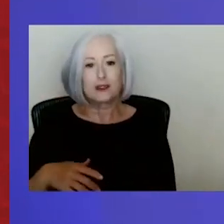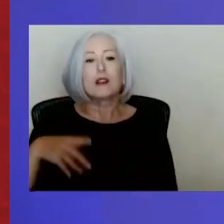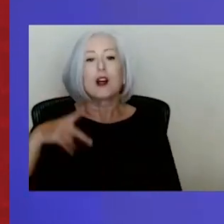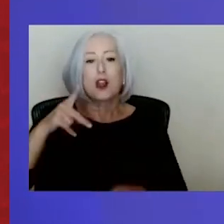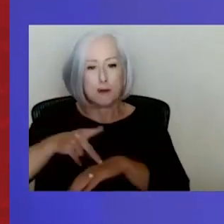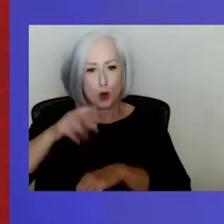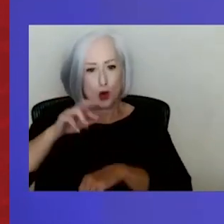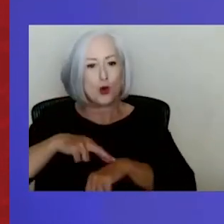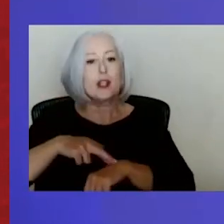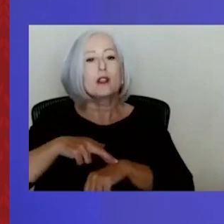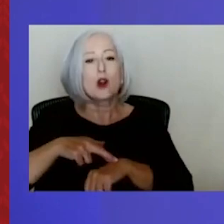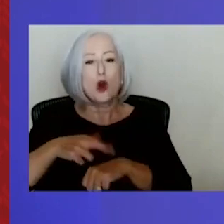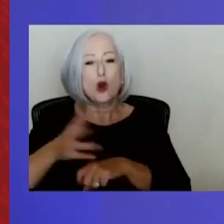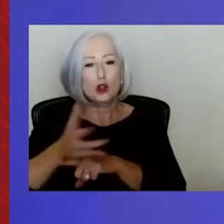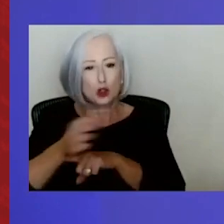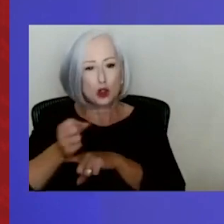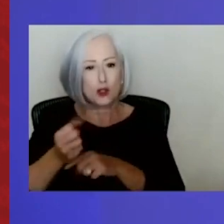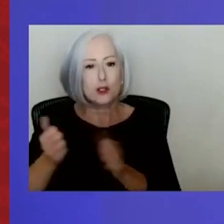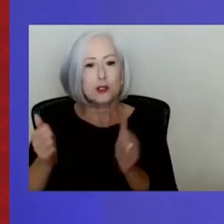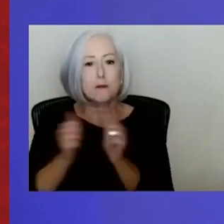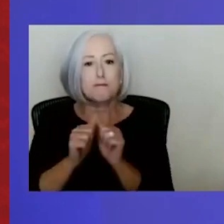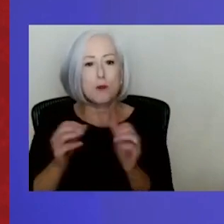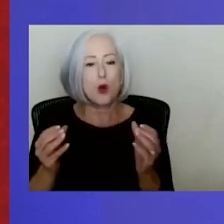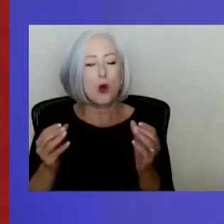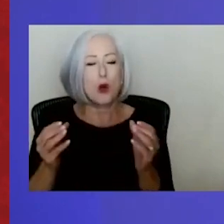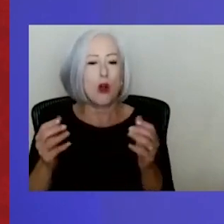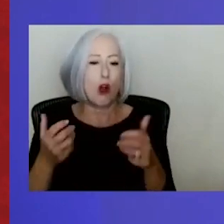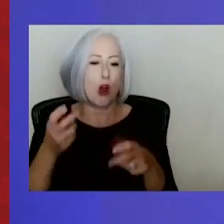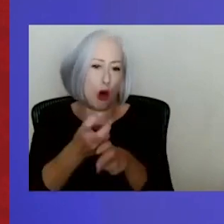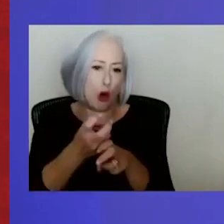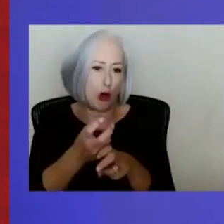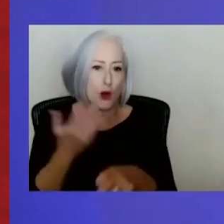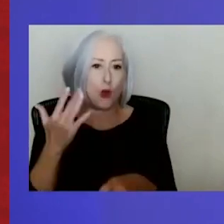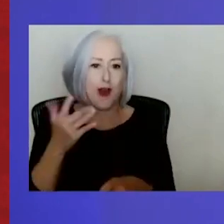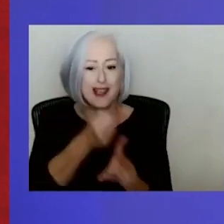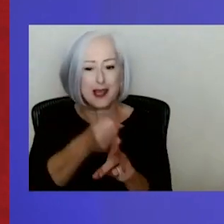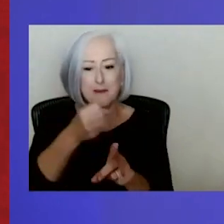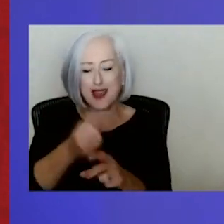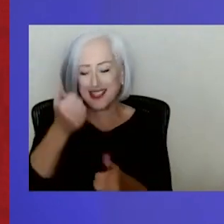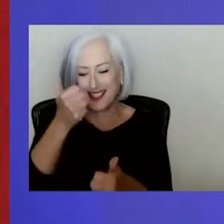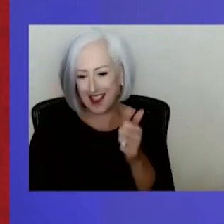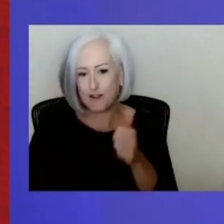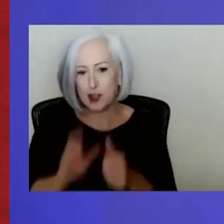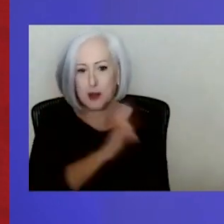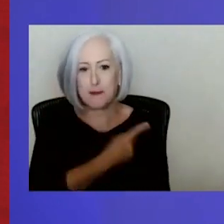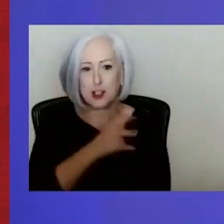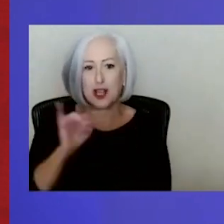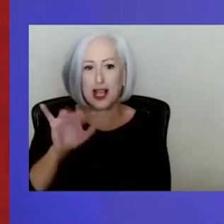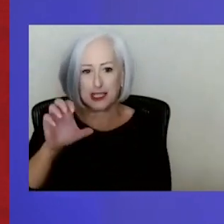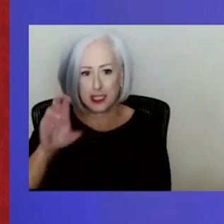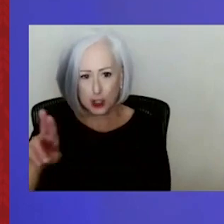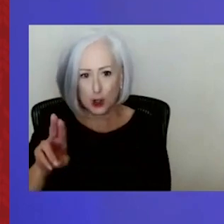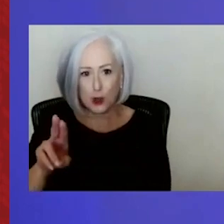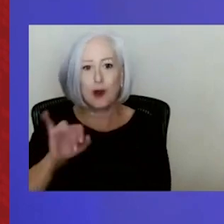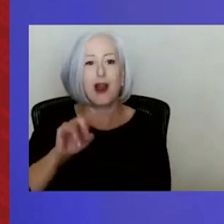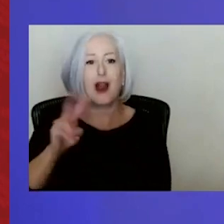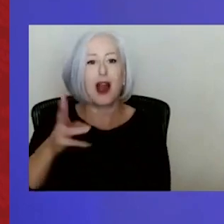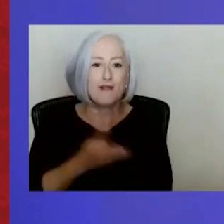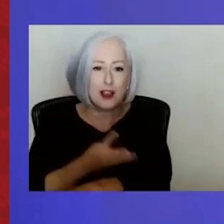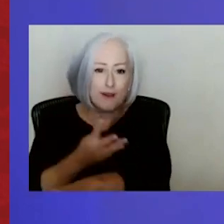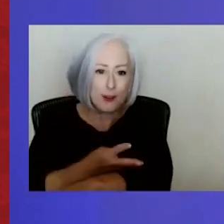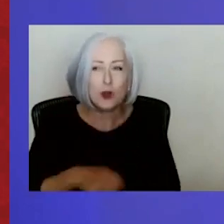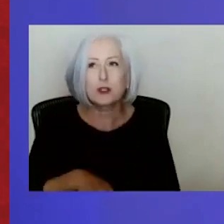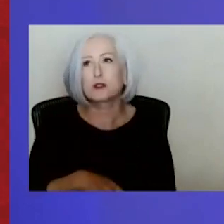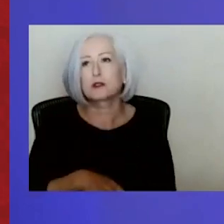difficult, really because it impacted all of our patients. It impacted every patient in the ICU, every patient getting IV fluids, every patient that got an